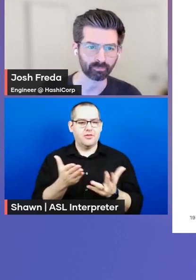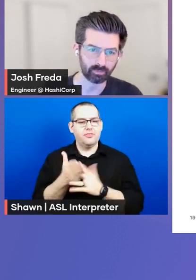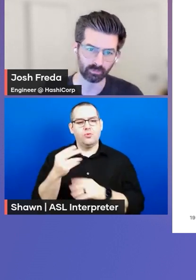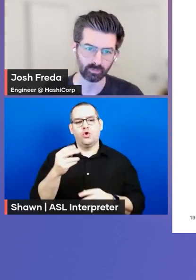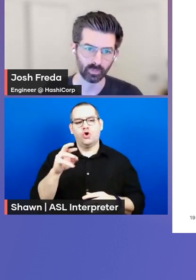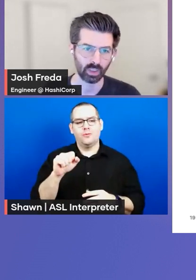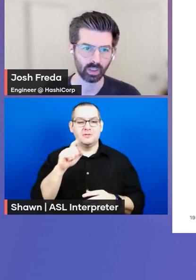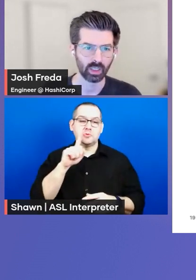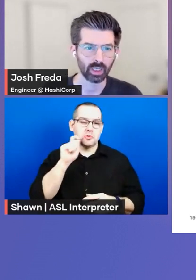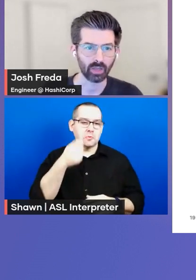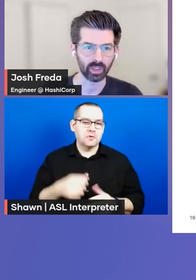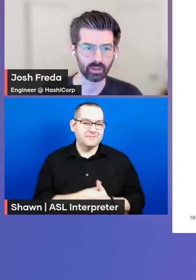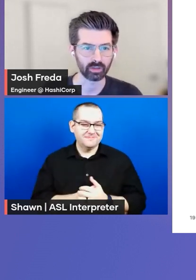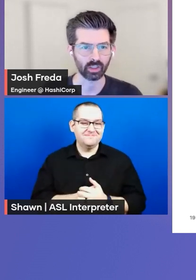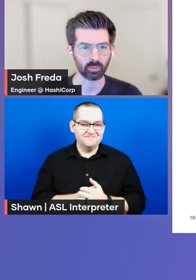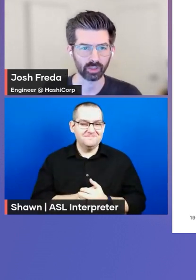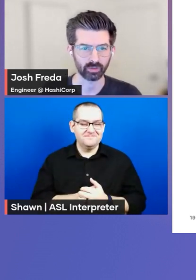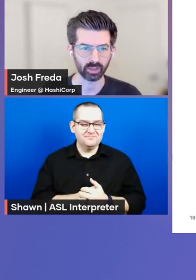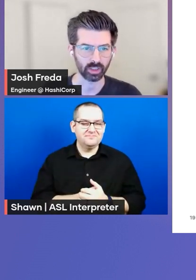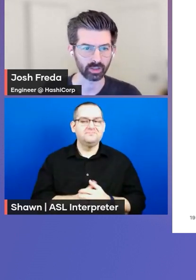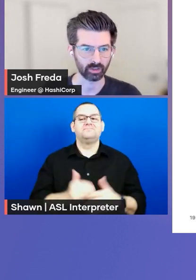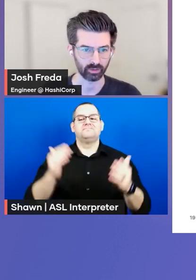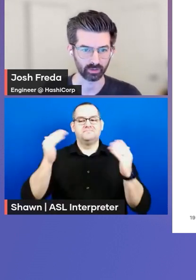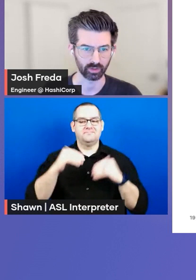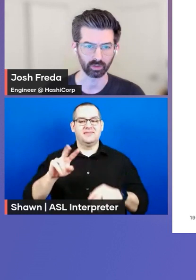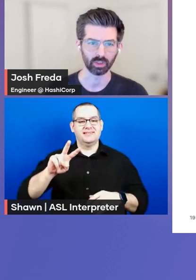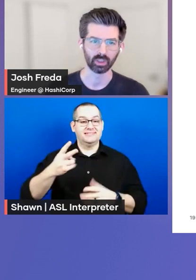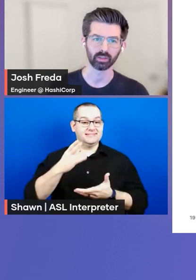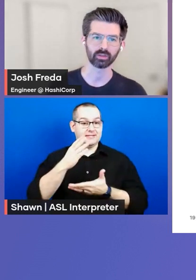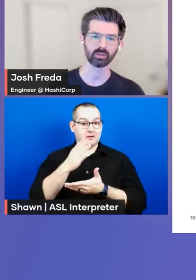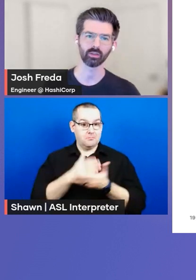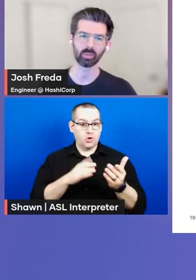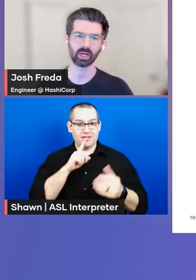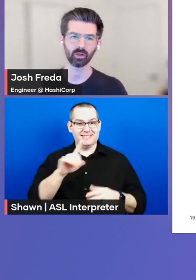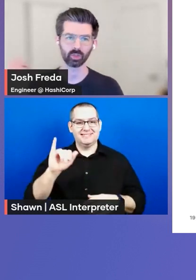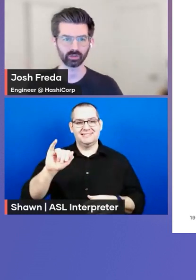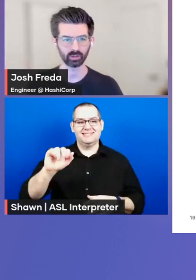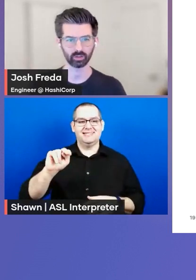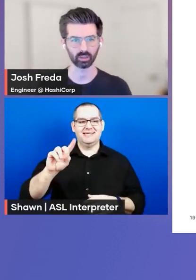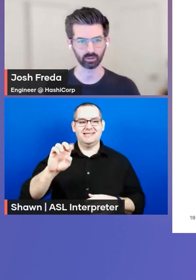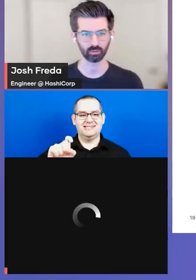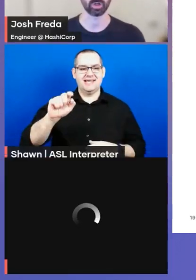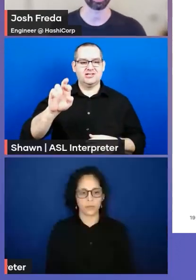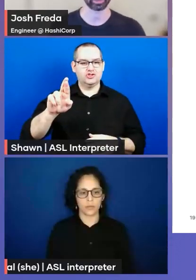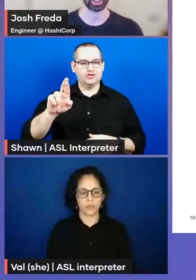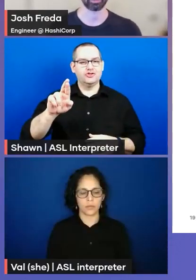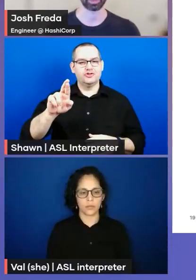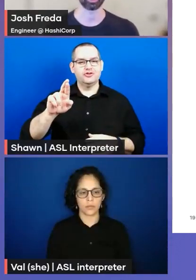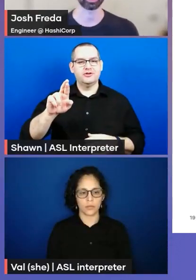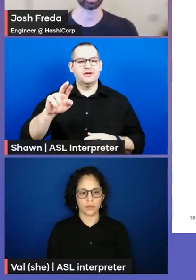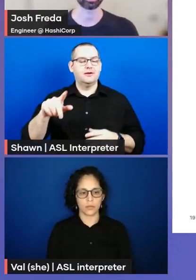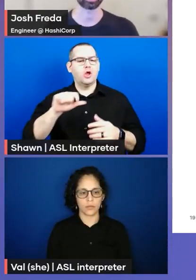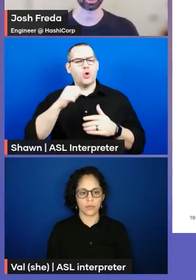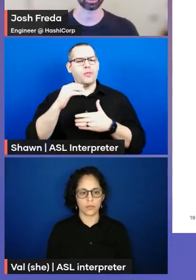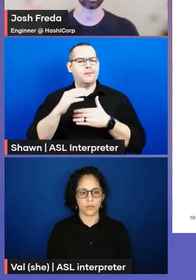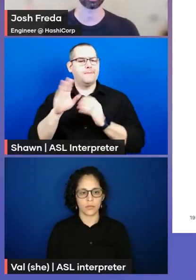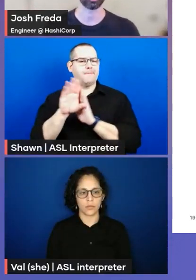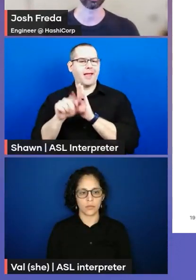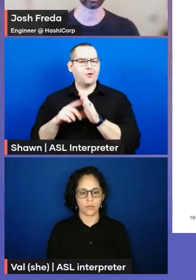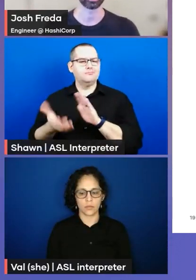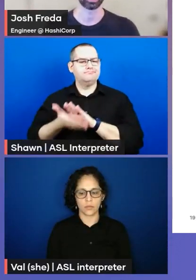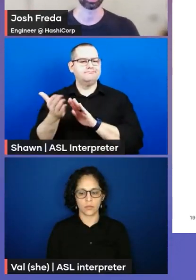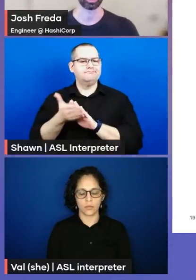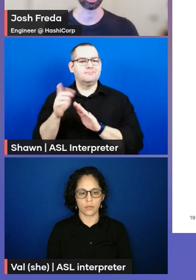cool. And then the second process is the indexer. So this is another background process that you run all the time, and what it does is it